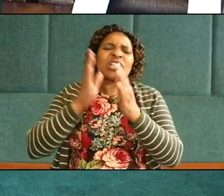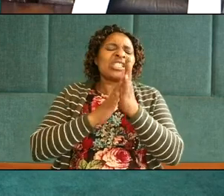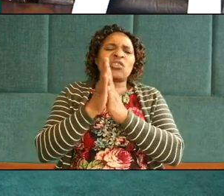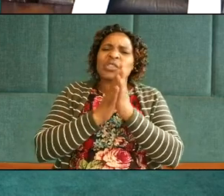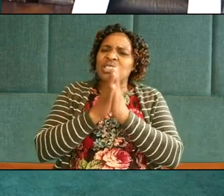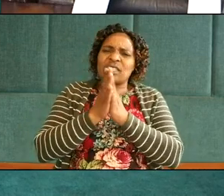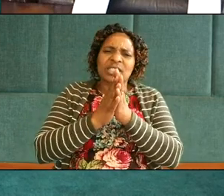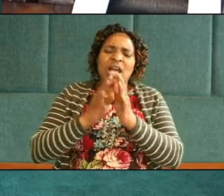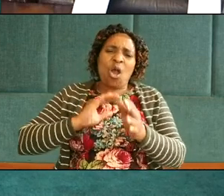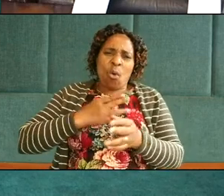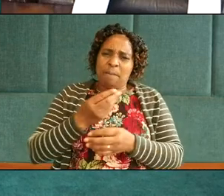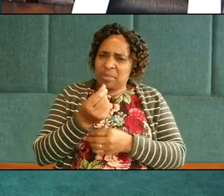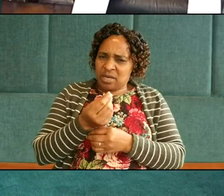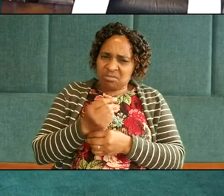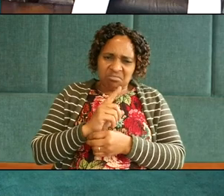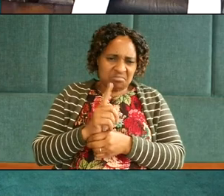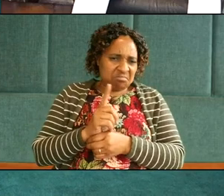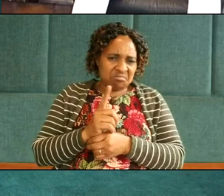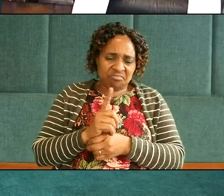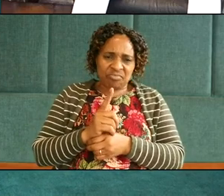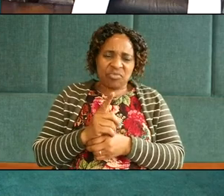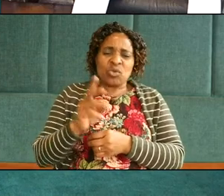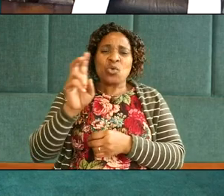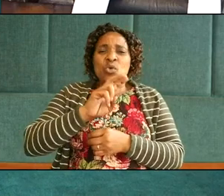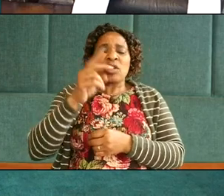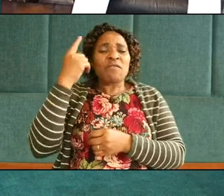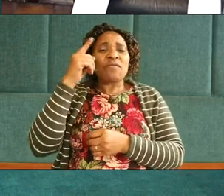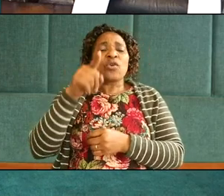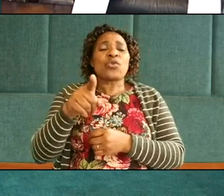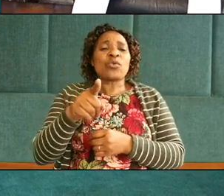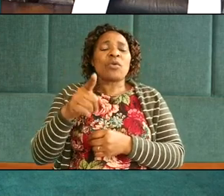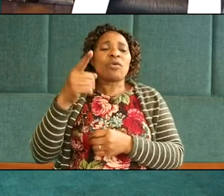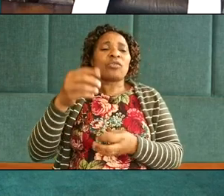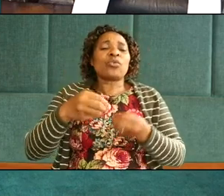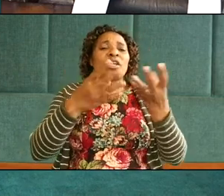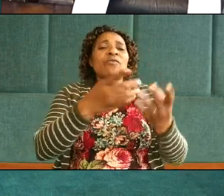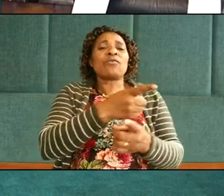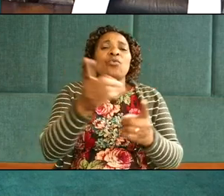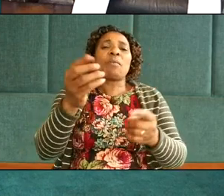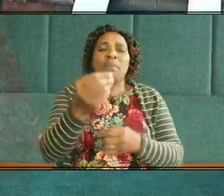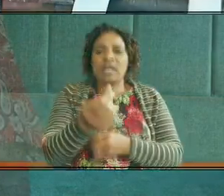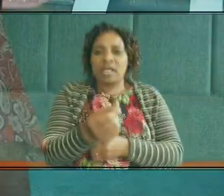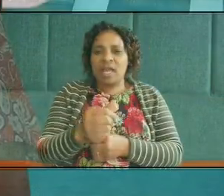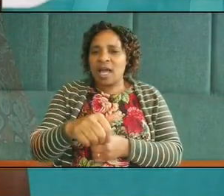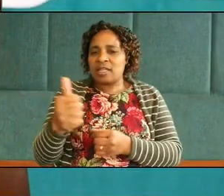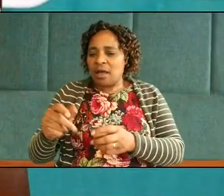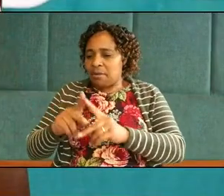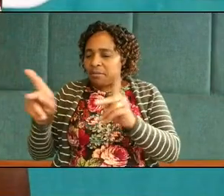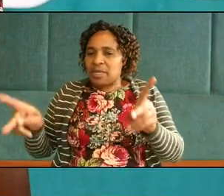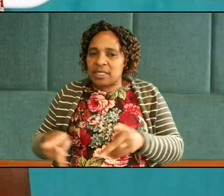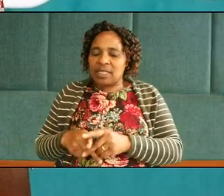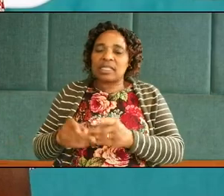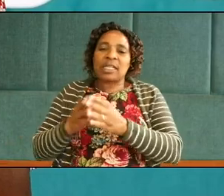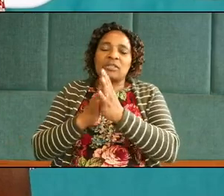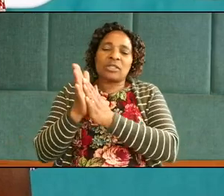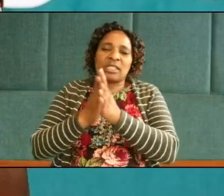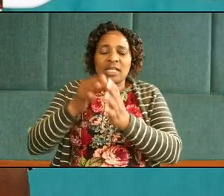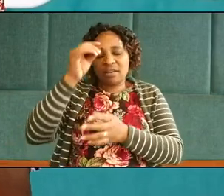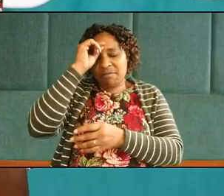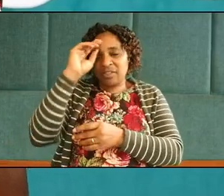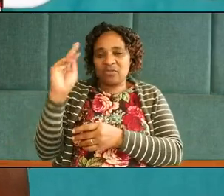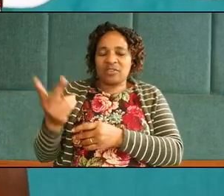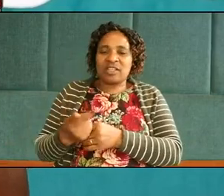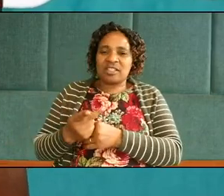interested in our money. You know, He's not actually looking for you to give Him money. You know, there are other places that are interested in that. The government of